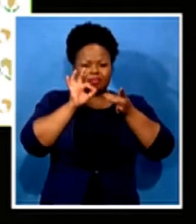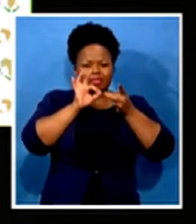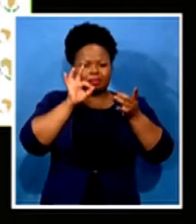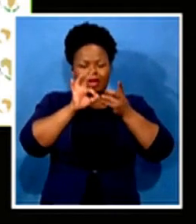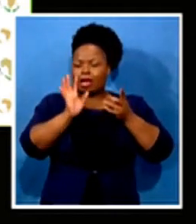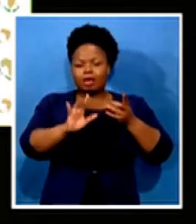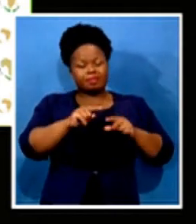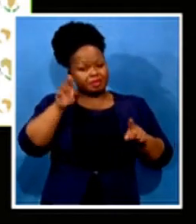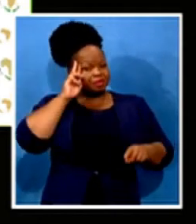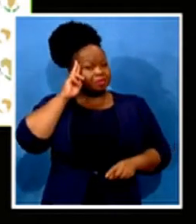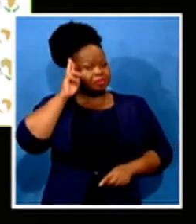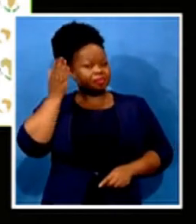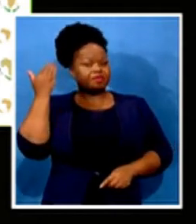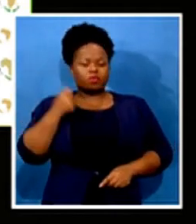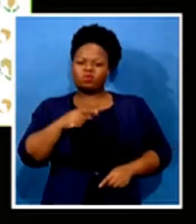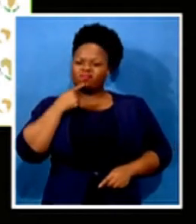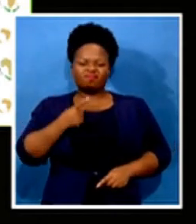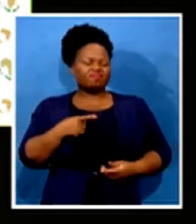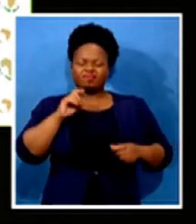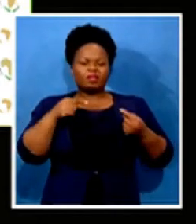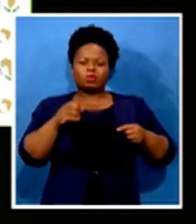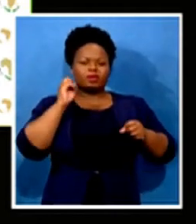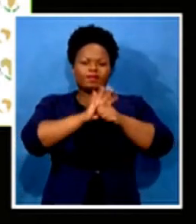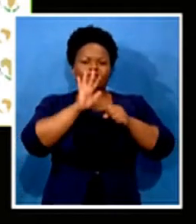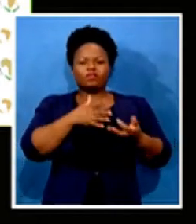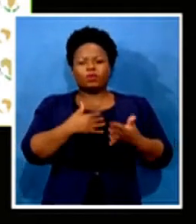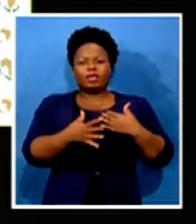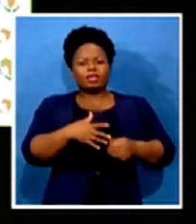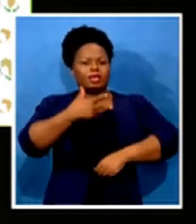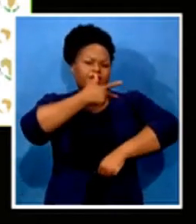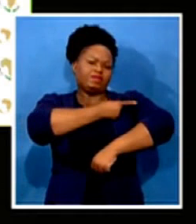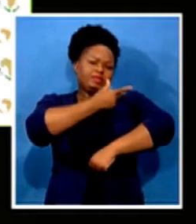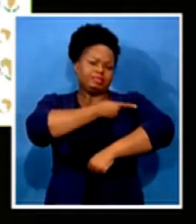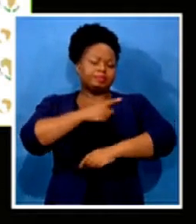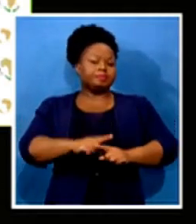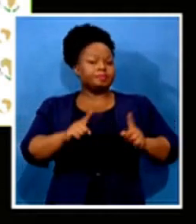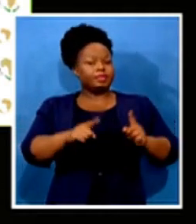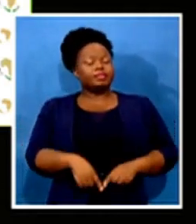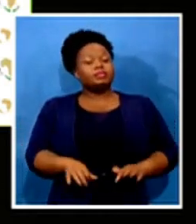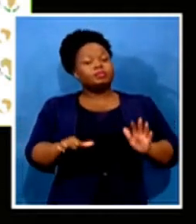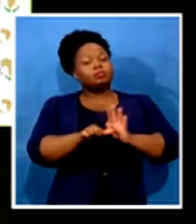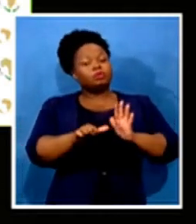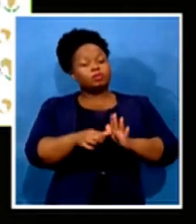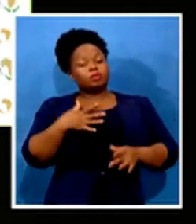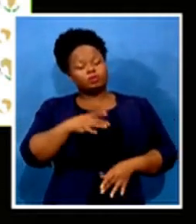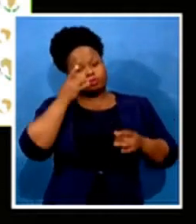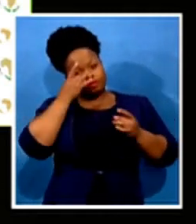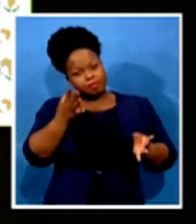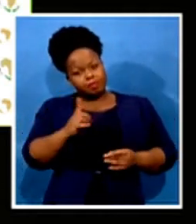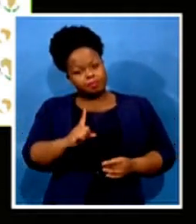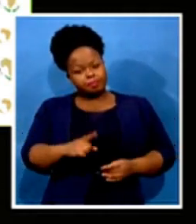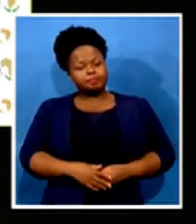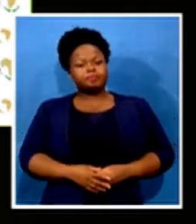have effect on any vaccines. But the most important message I want to leave you all is that as we sequence the